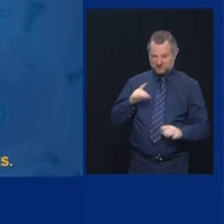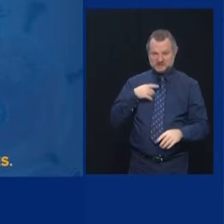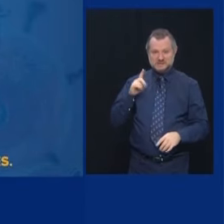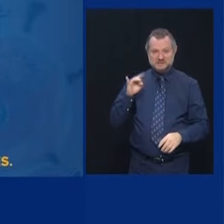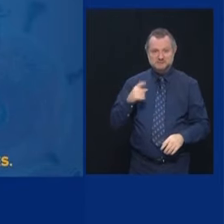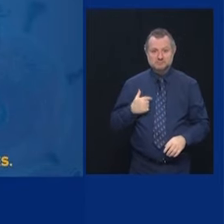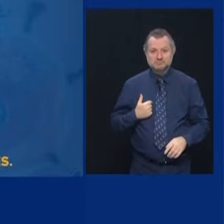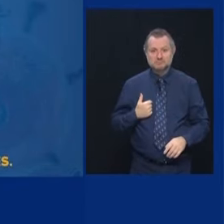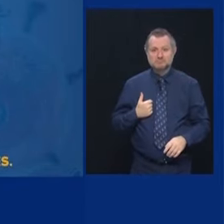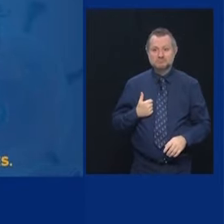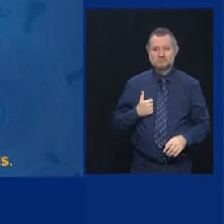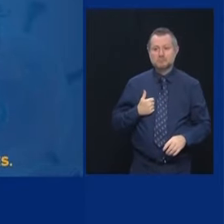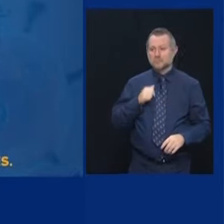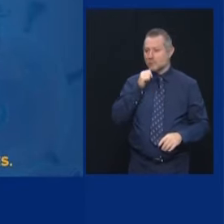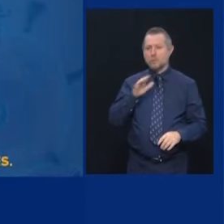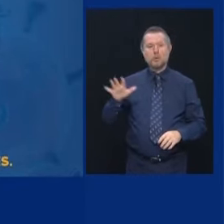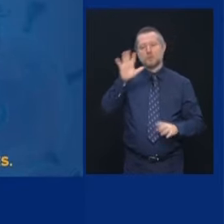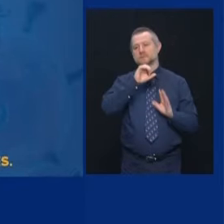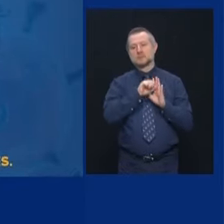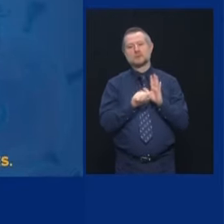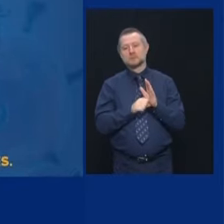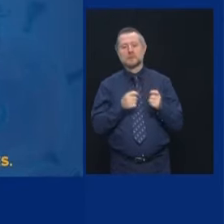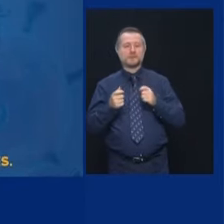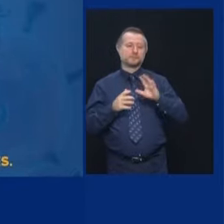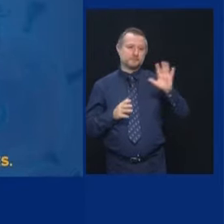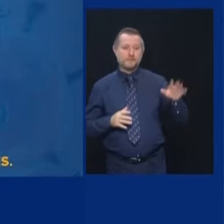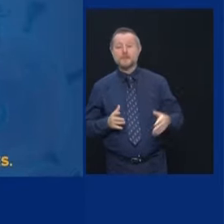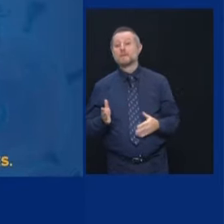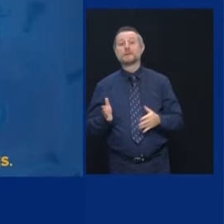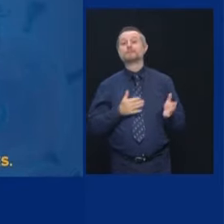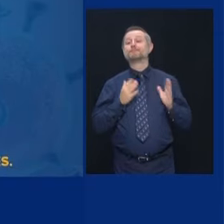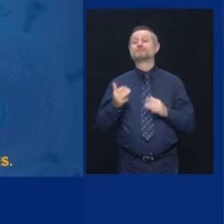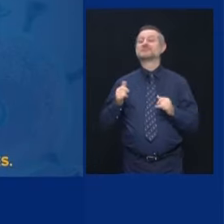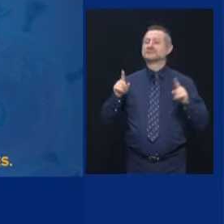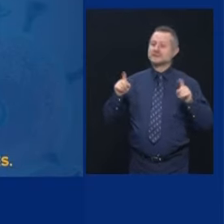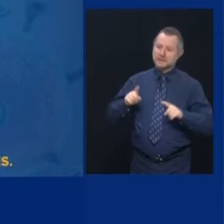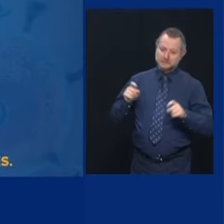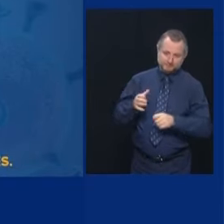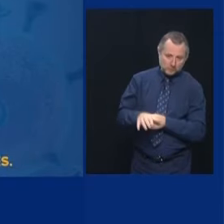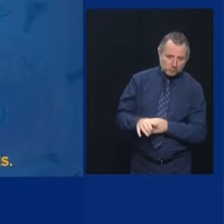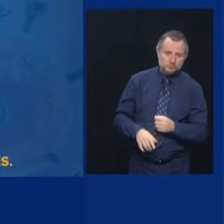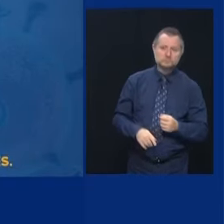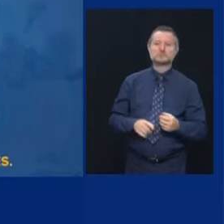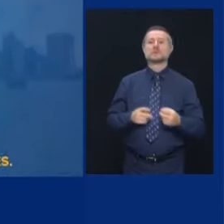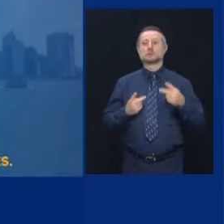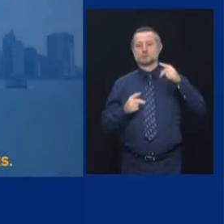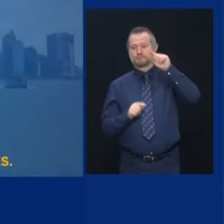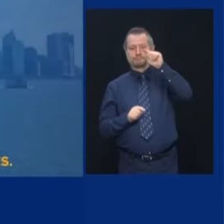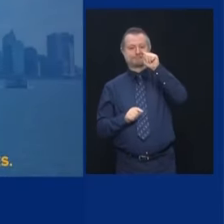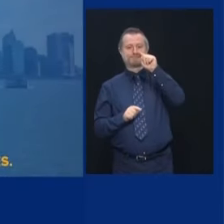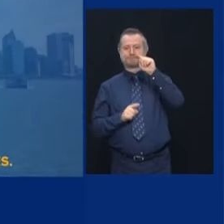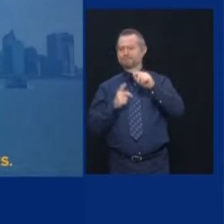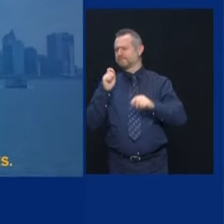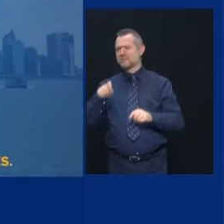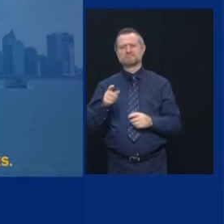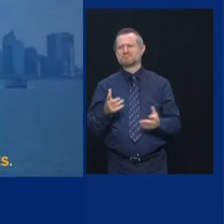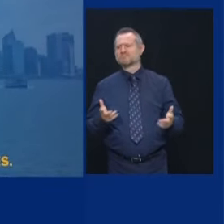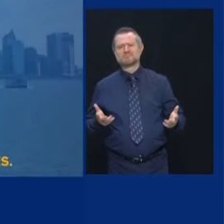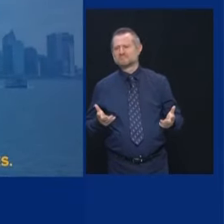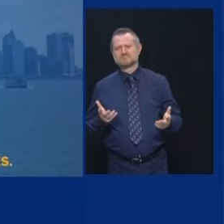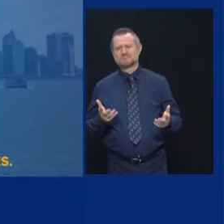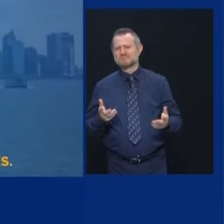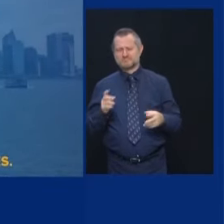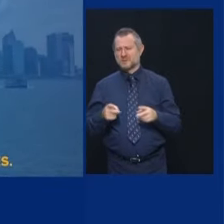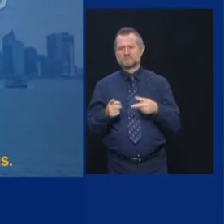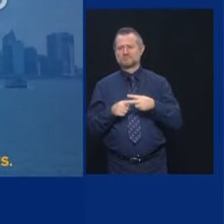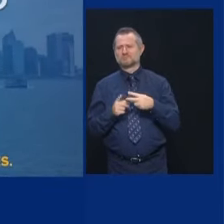it. But it's a statewide issue. It's testing and it's enforcement. That's what we're down to. We're